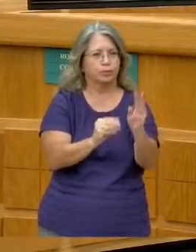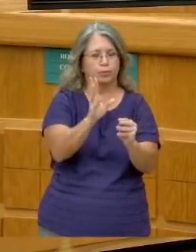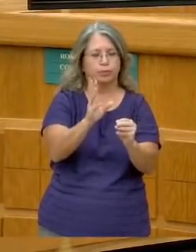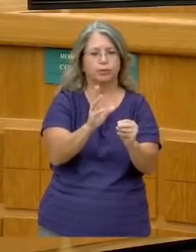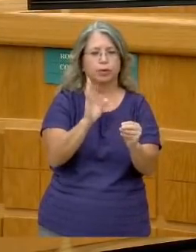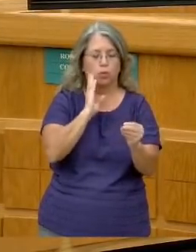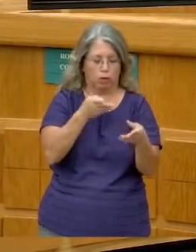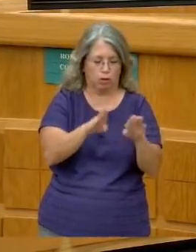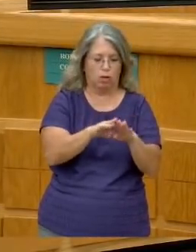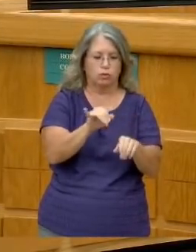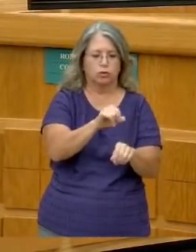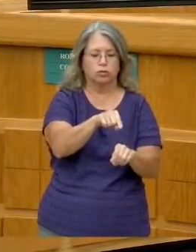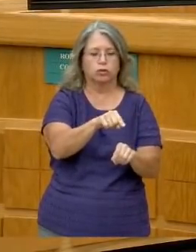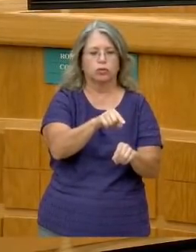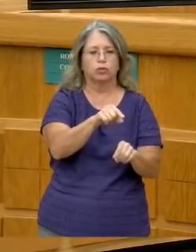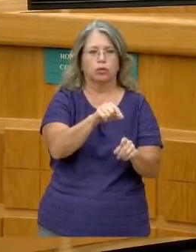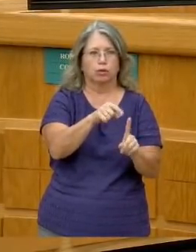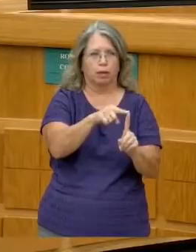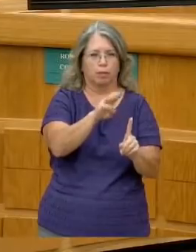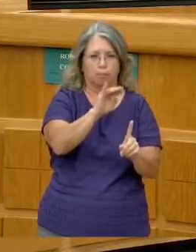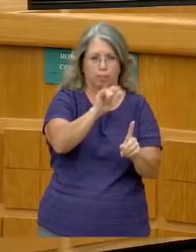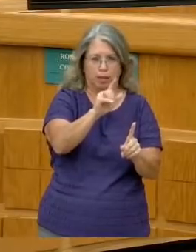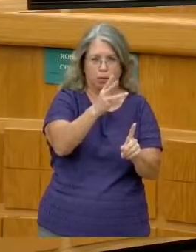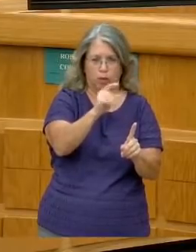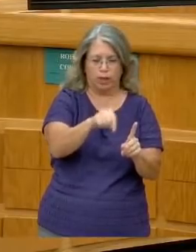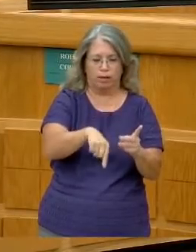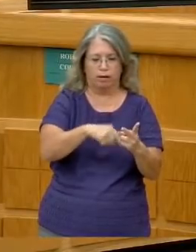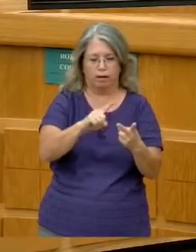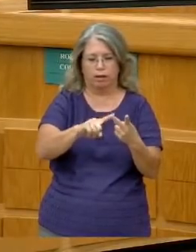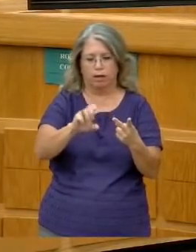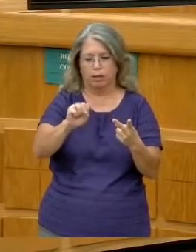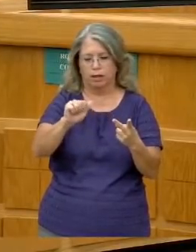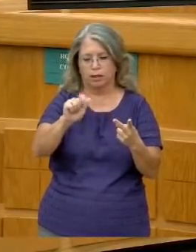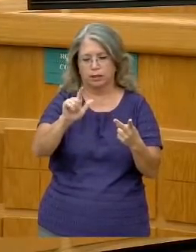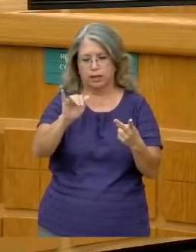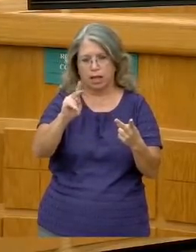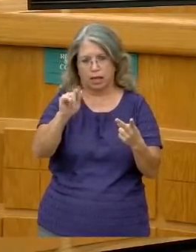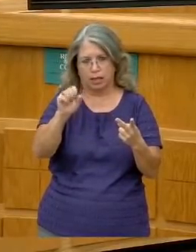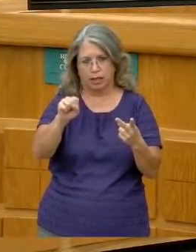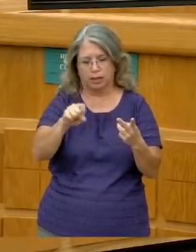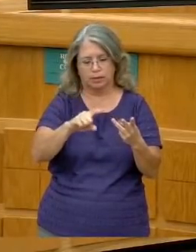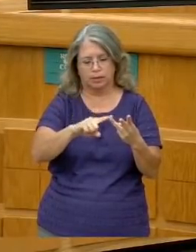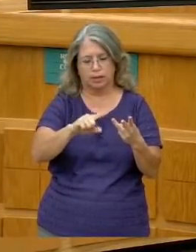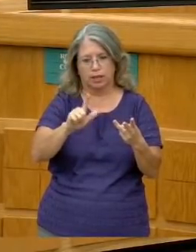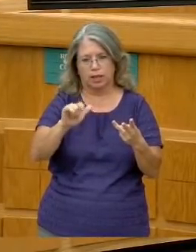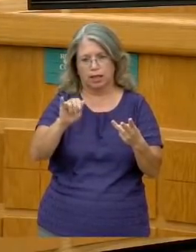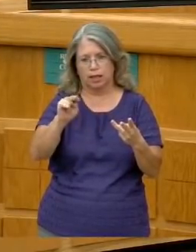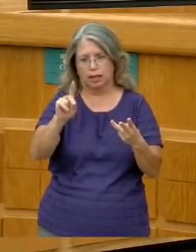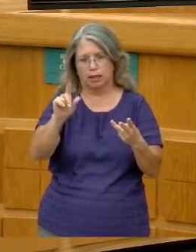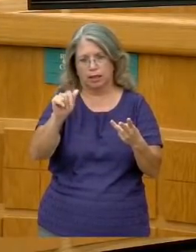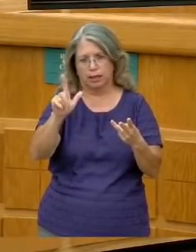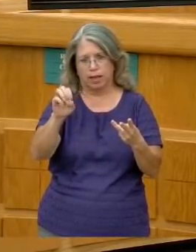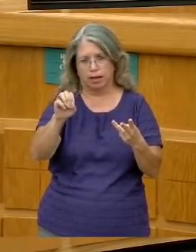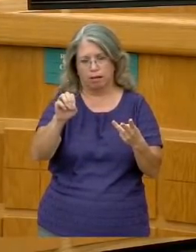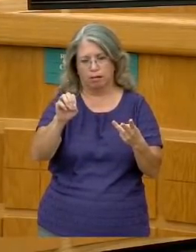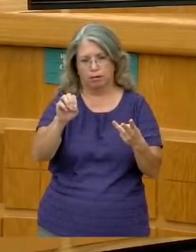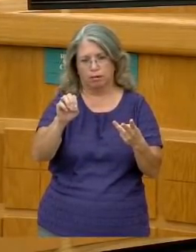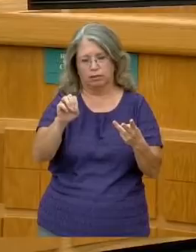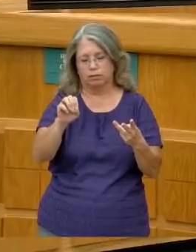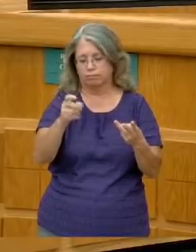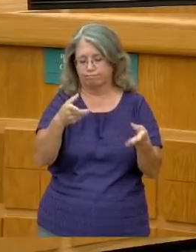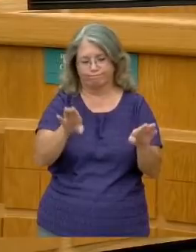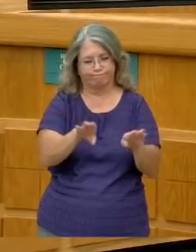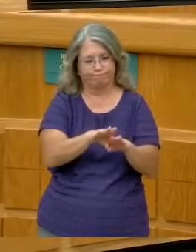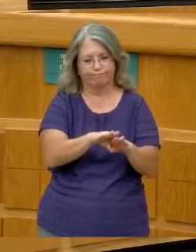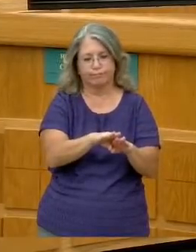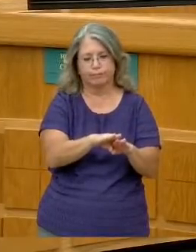Witt, the one at the Bill Witt Park, the one at our Salinas Park, and then the one at Lindale Park as well. So splash pads will be closed as well.